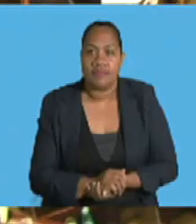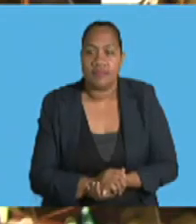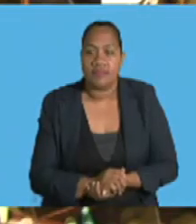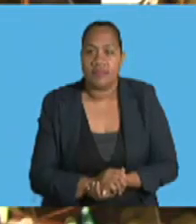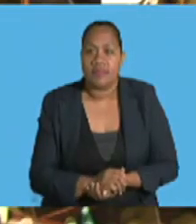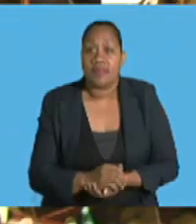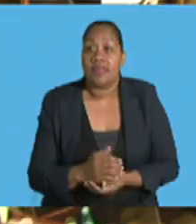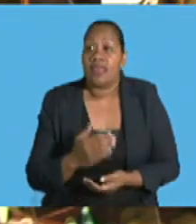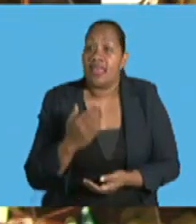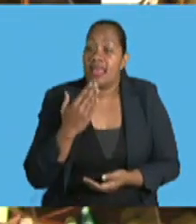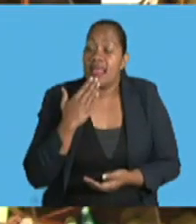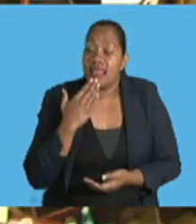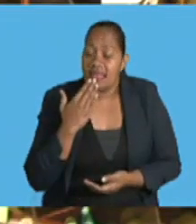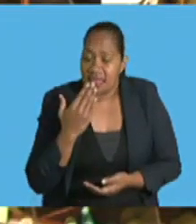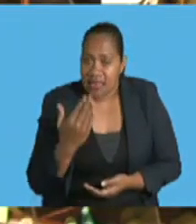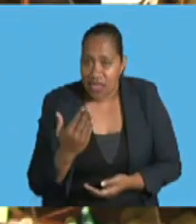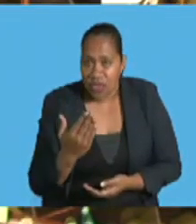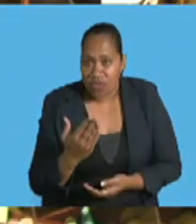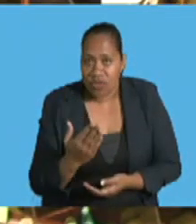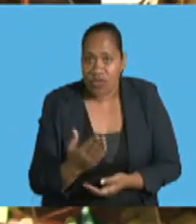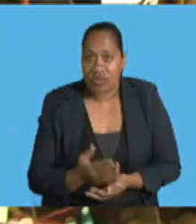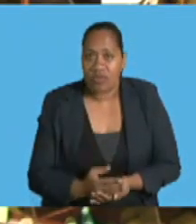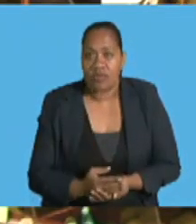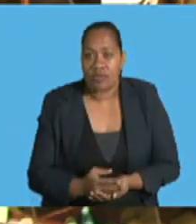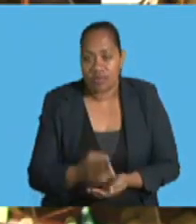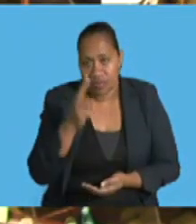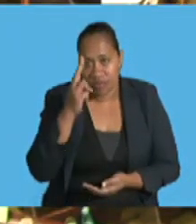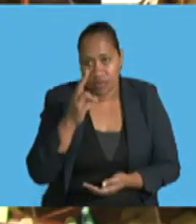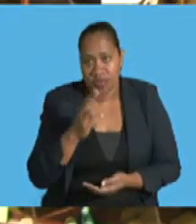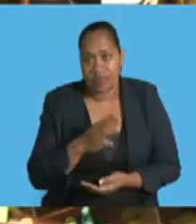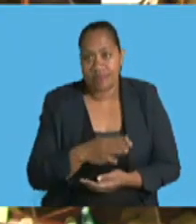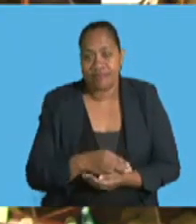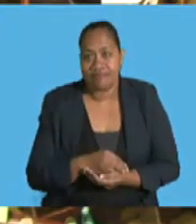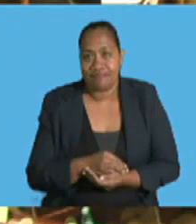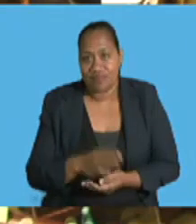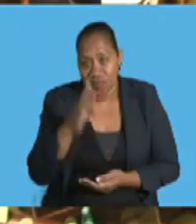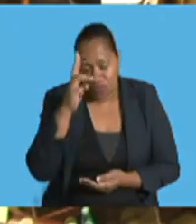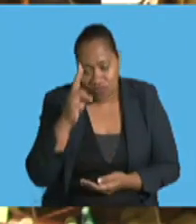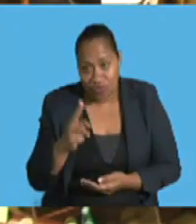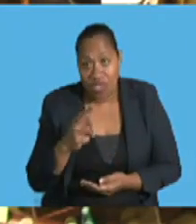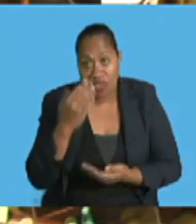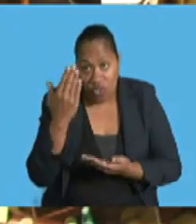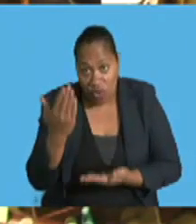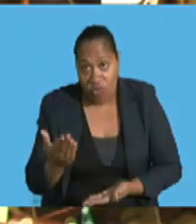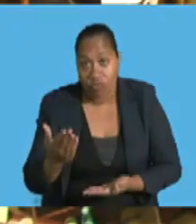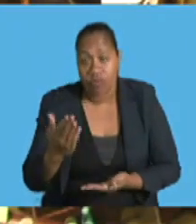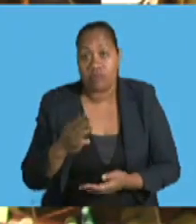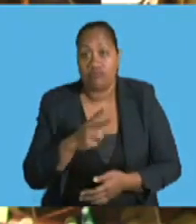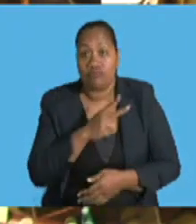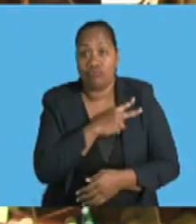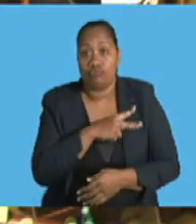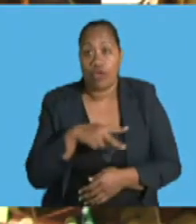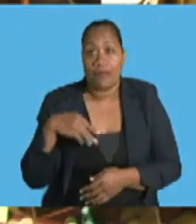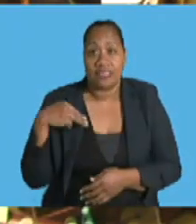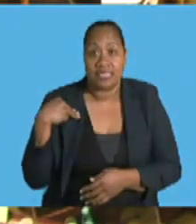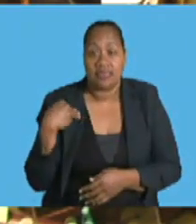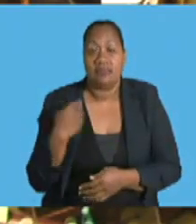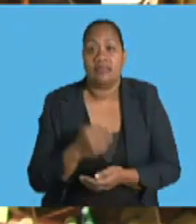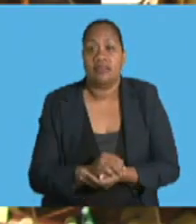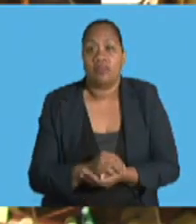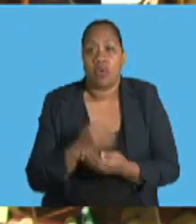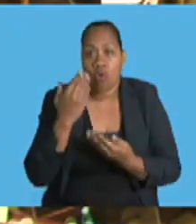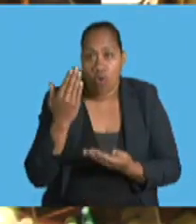Thank you, Mr. Speaker, sir. Mr. Speaker, the Honourable Prime Minister, Honourable members of the